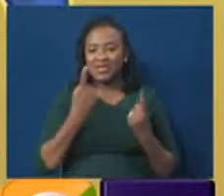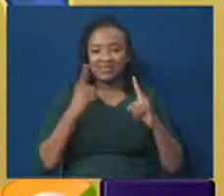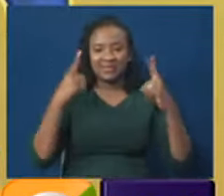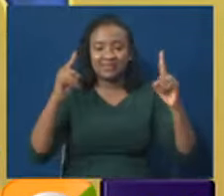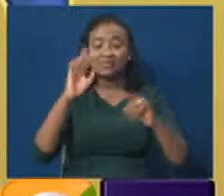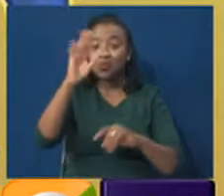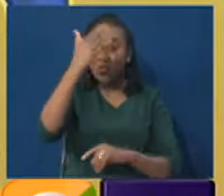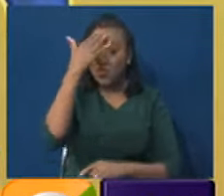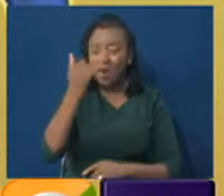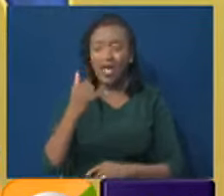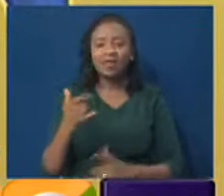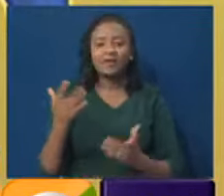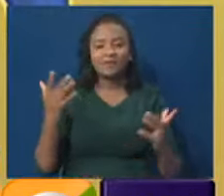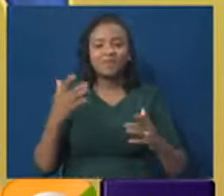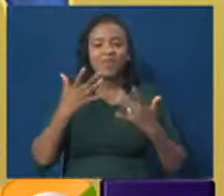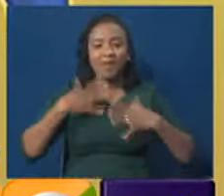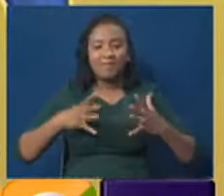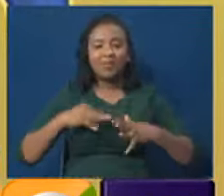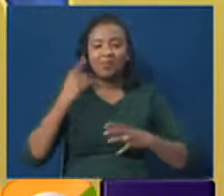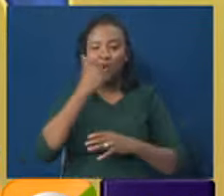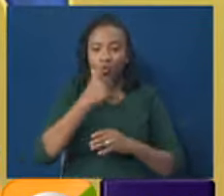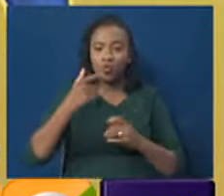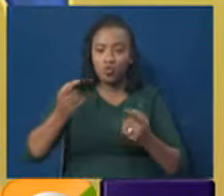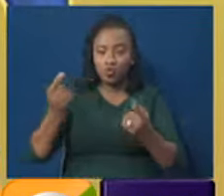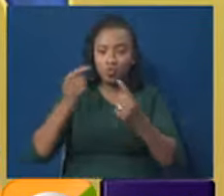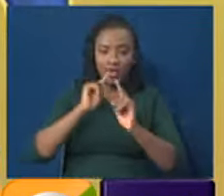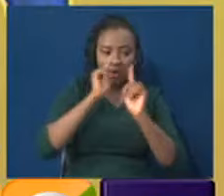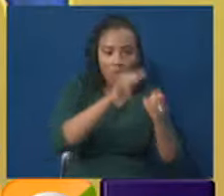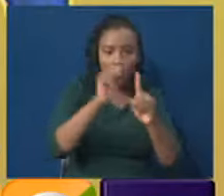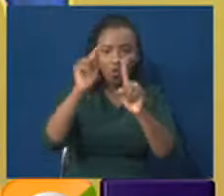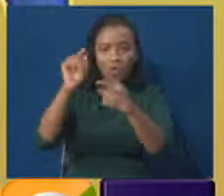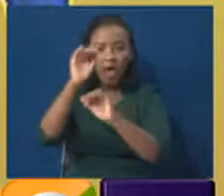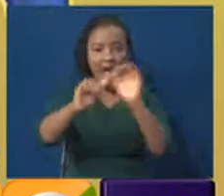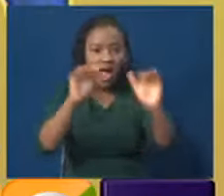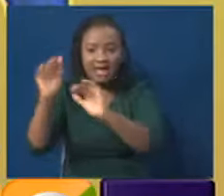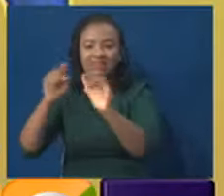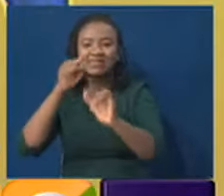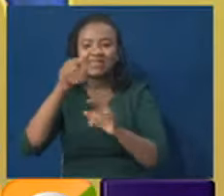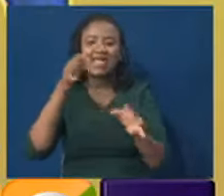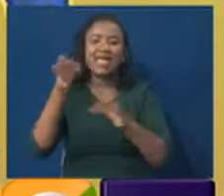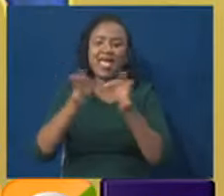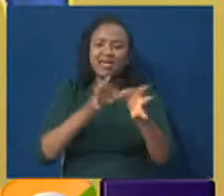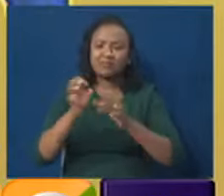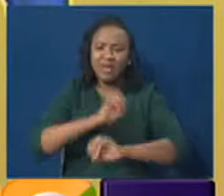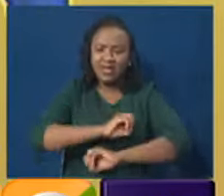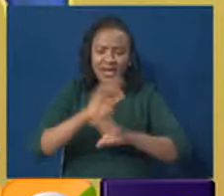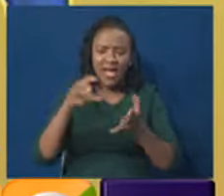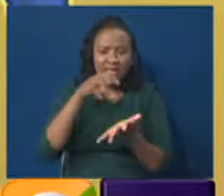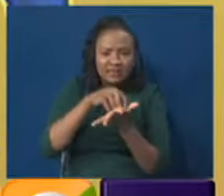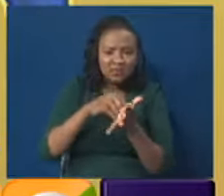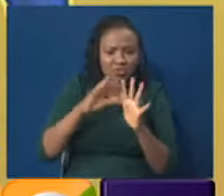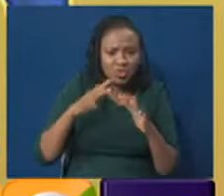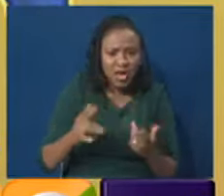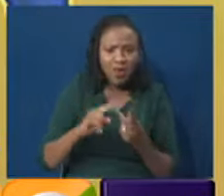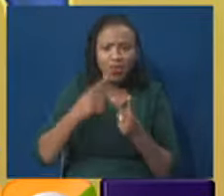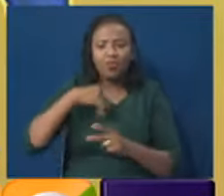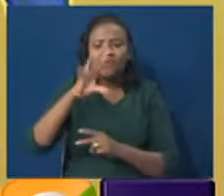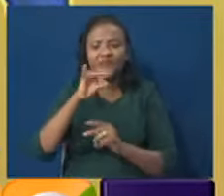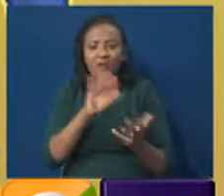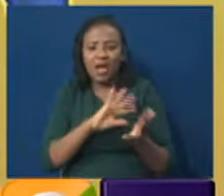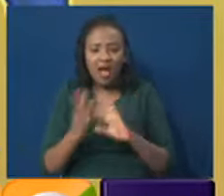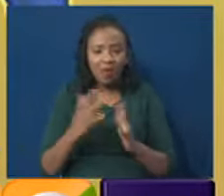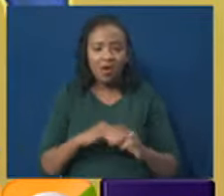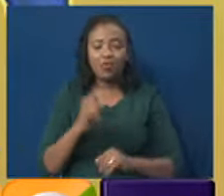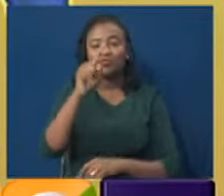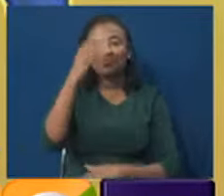at the end of the day, people who we went to explained to them, Kenyans, understand, this is a situation, this is what I found them to be. By the way, you know,